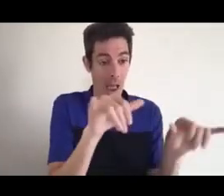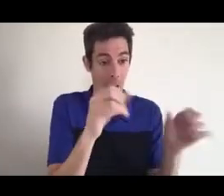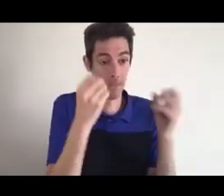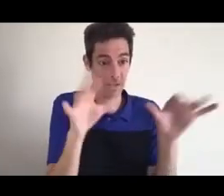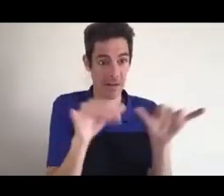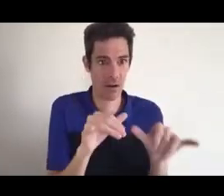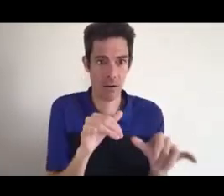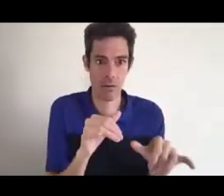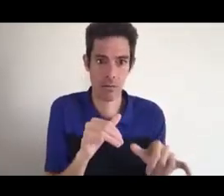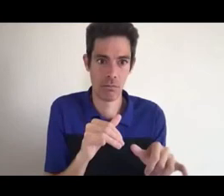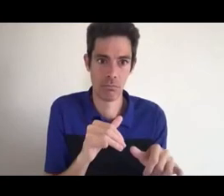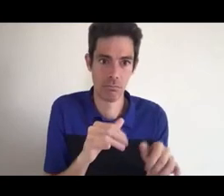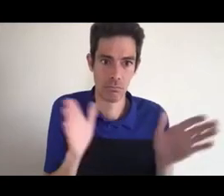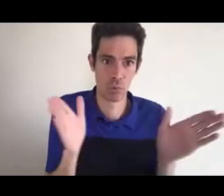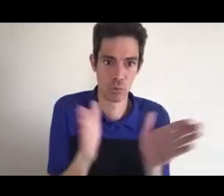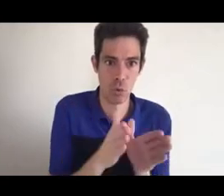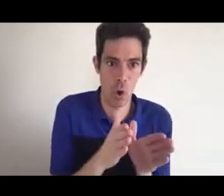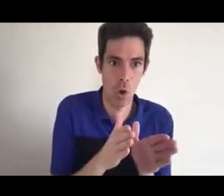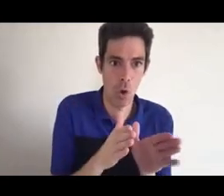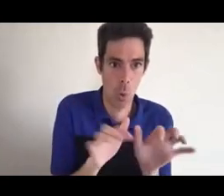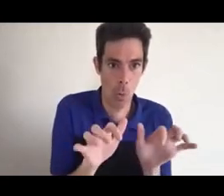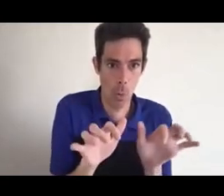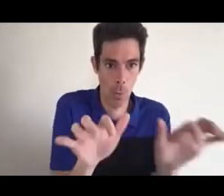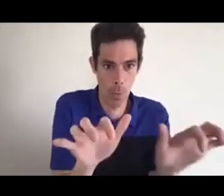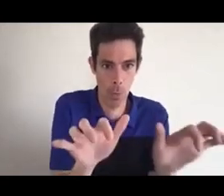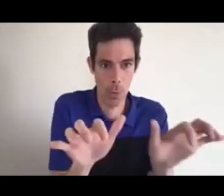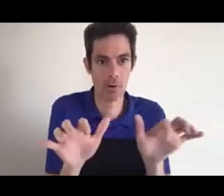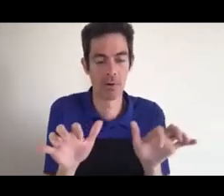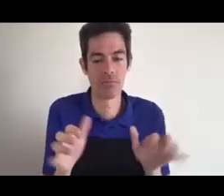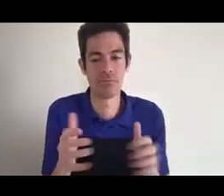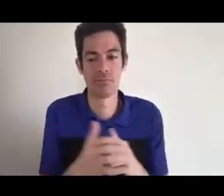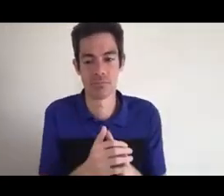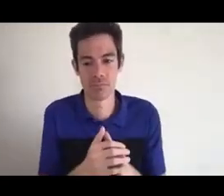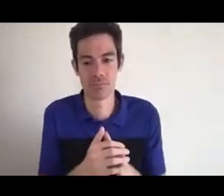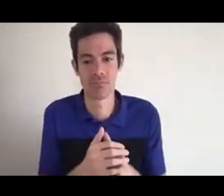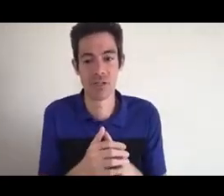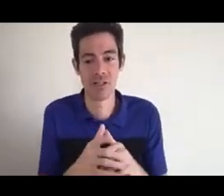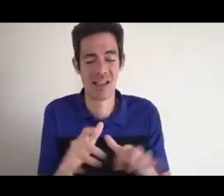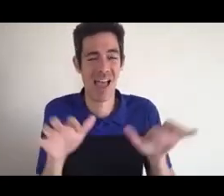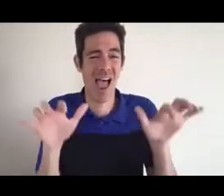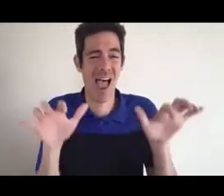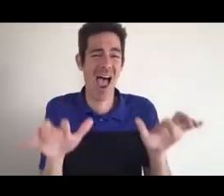ooh face, so it means like there's not as many as usual.